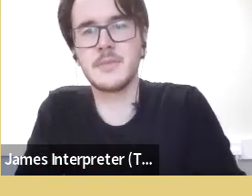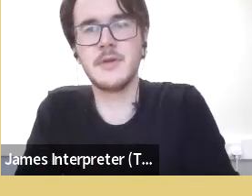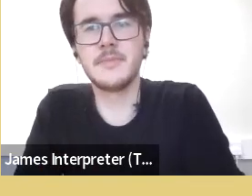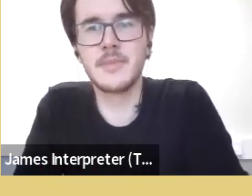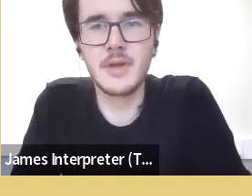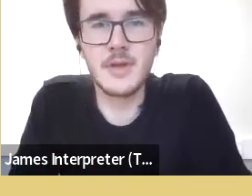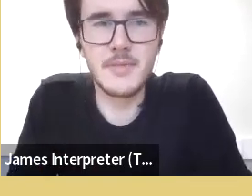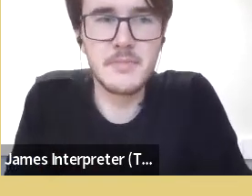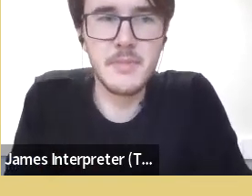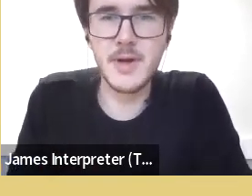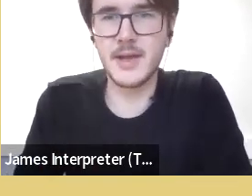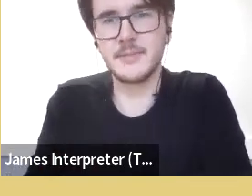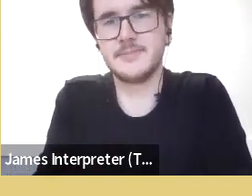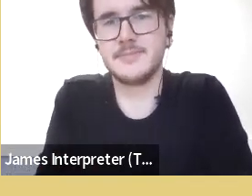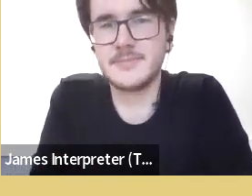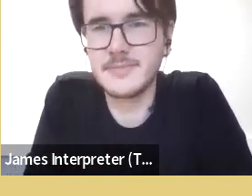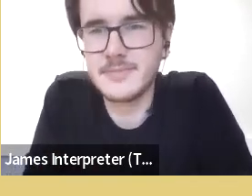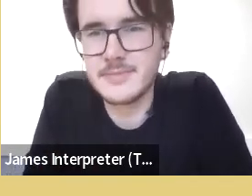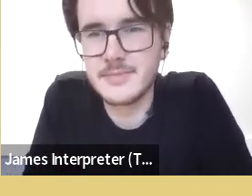Thumbs up. Good. Morning.